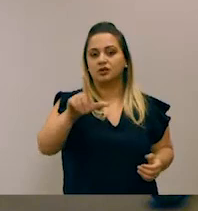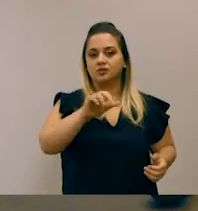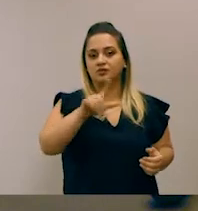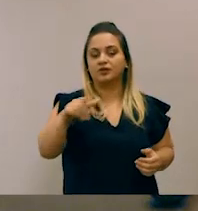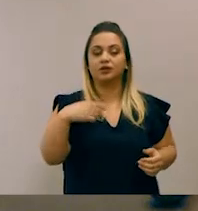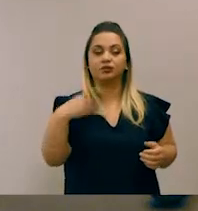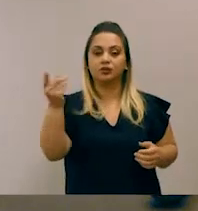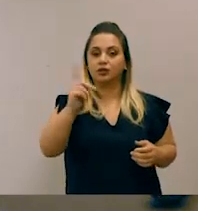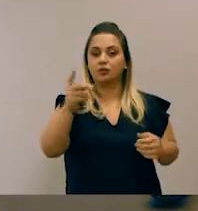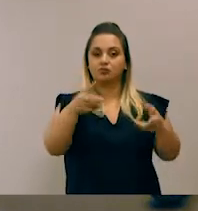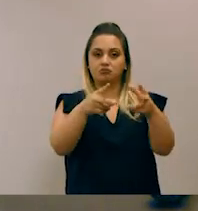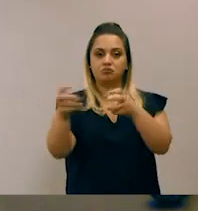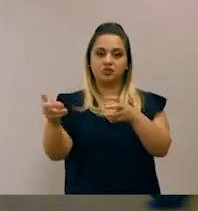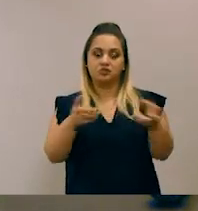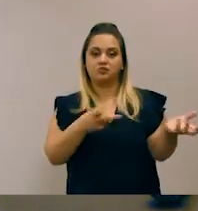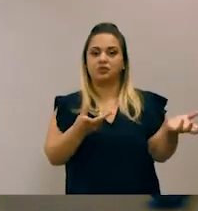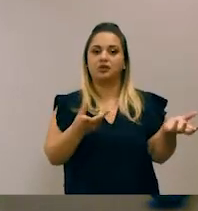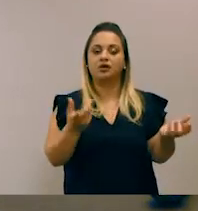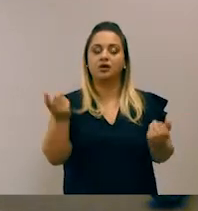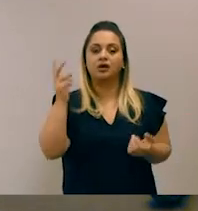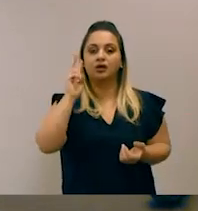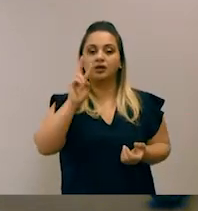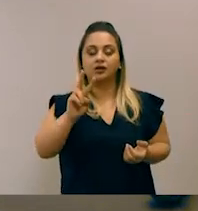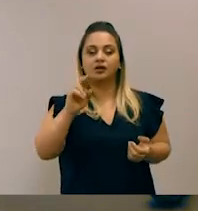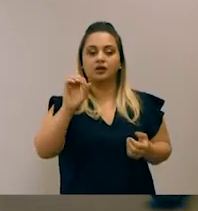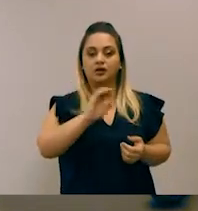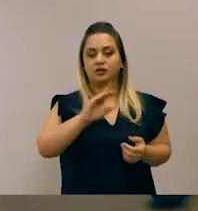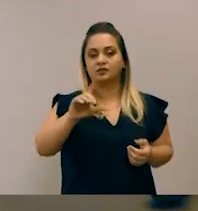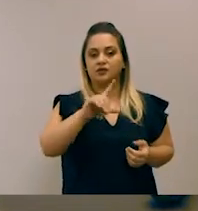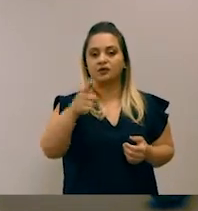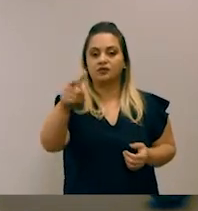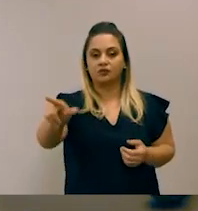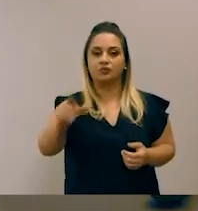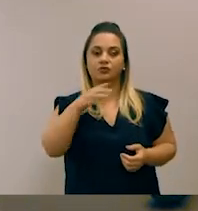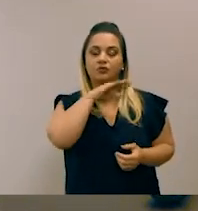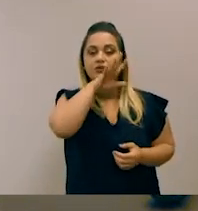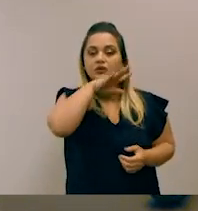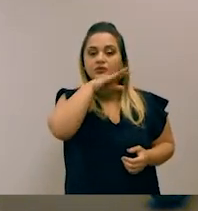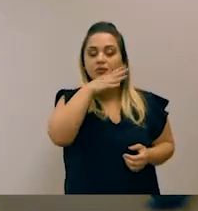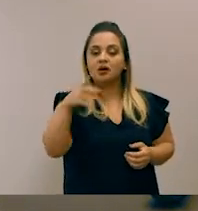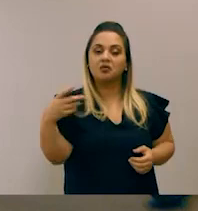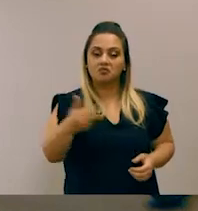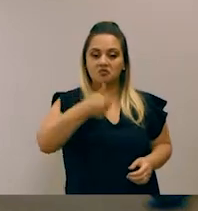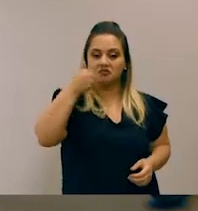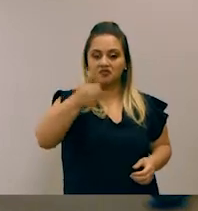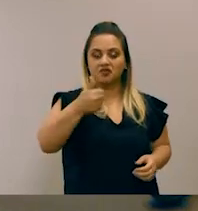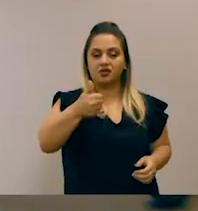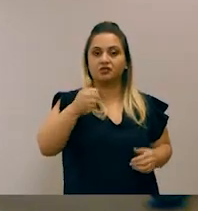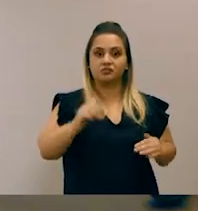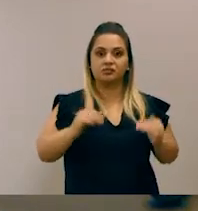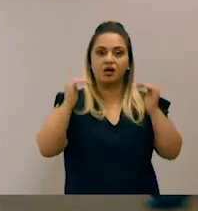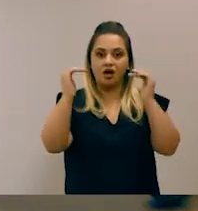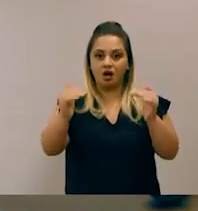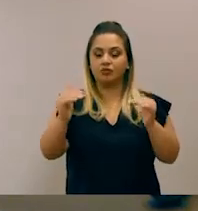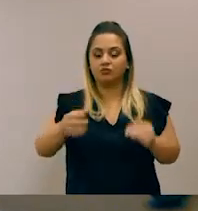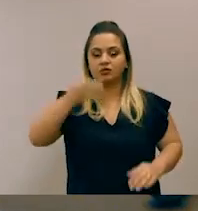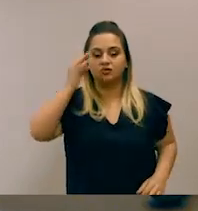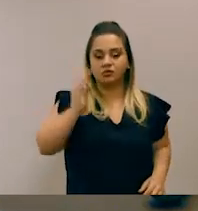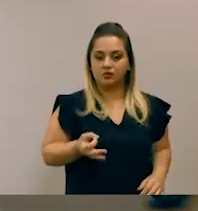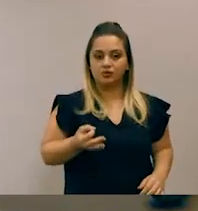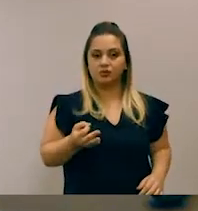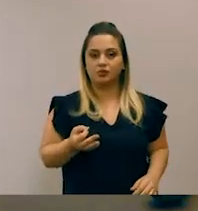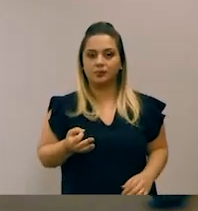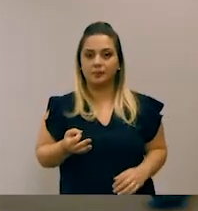lost. It would classify it with as another animal with a high degree of confidence.